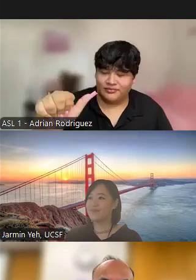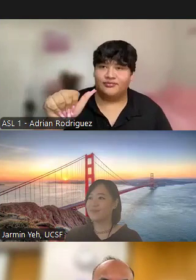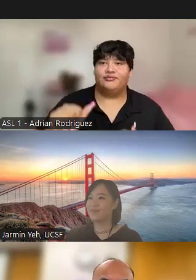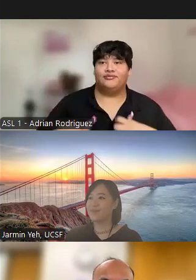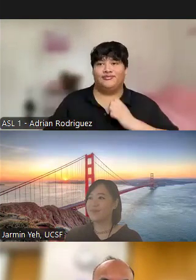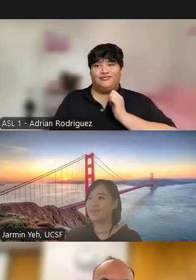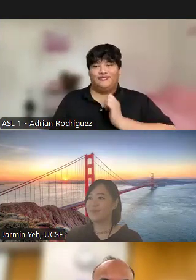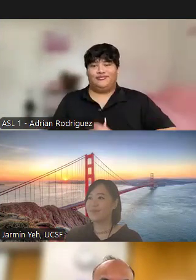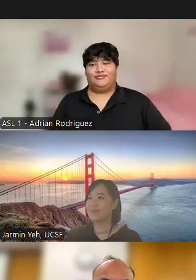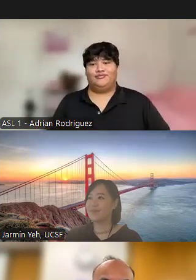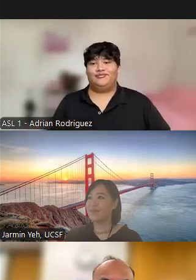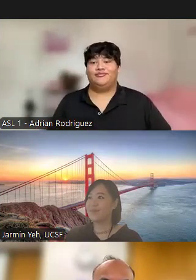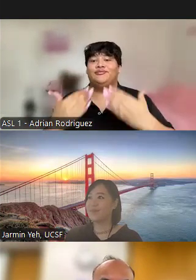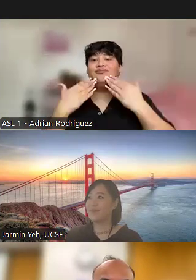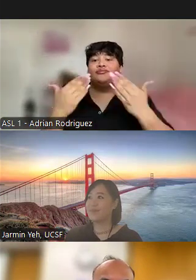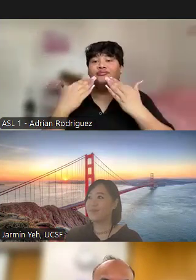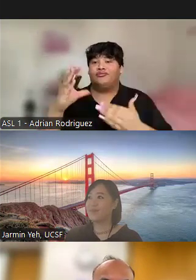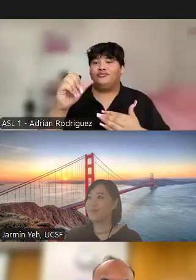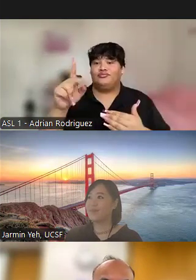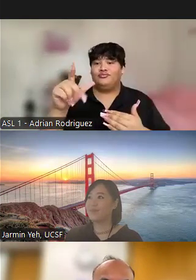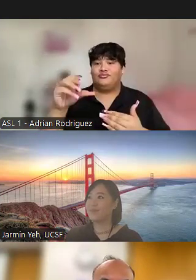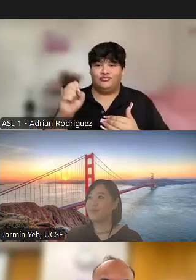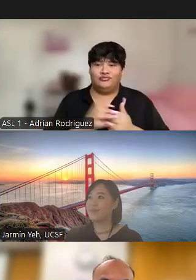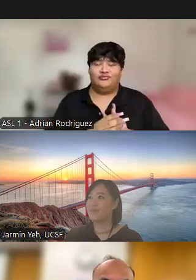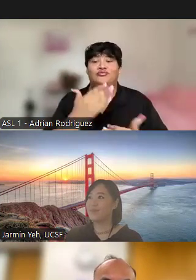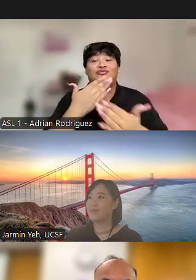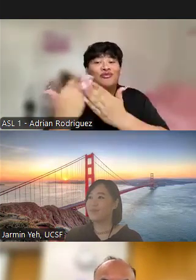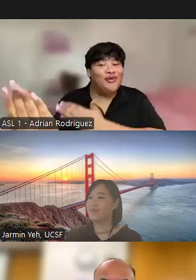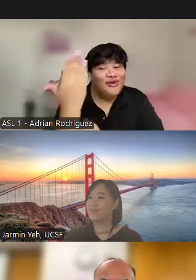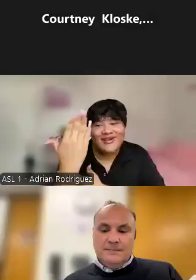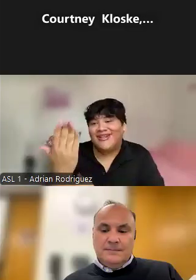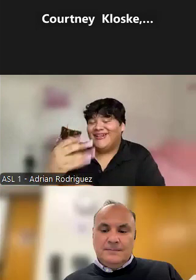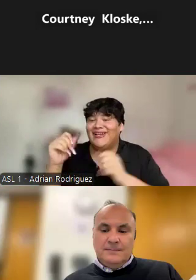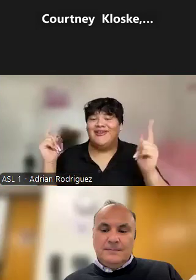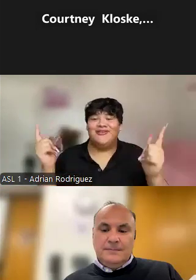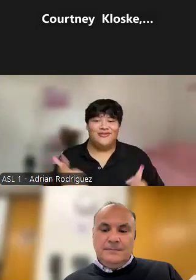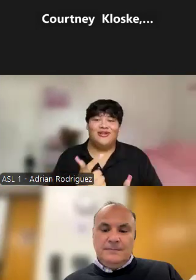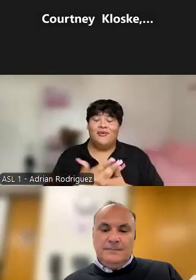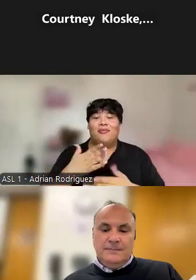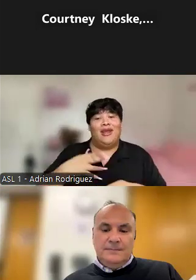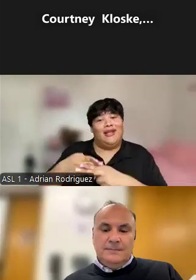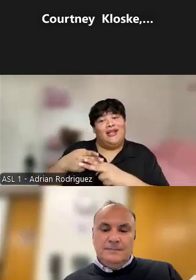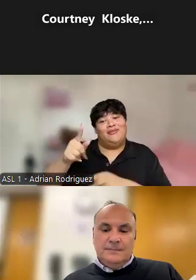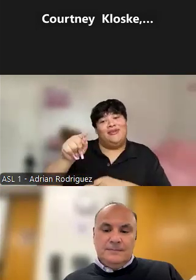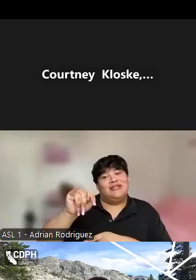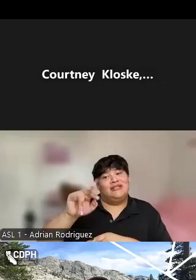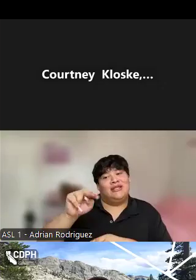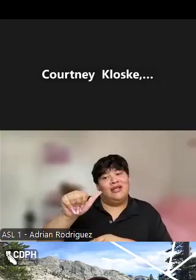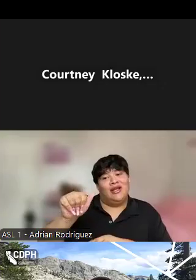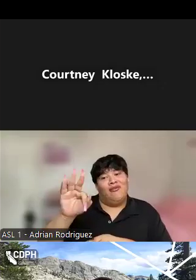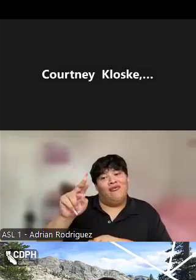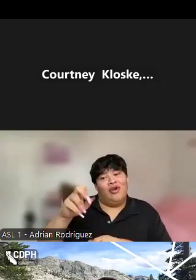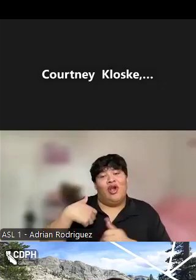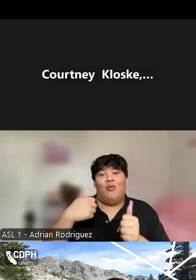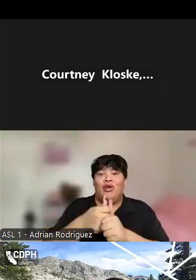Yarman. Great, thank you, Carlos. Good morning, everyone. Again, my name is Tina Fung, and I'm with the